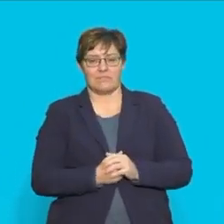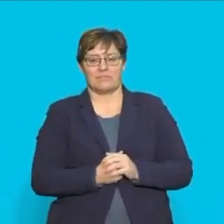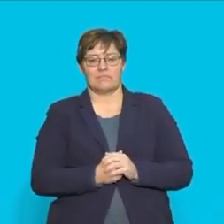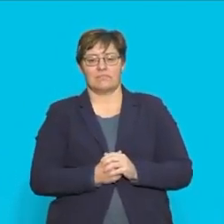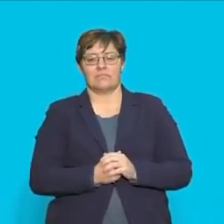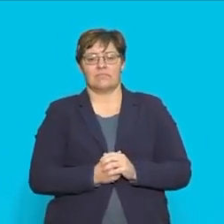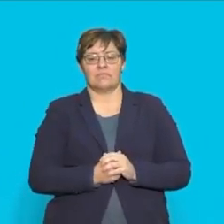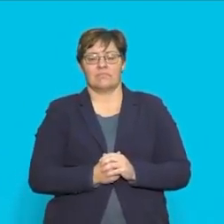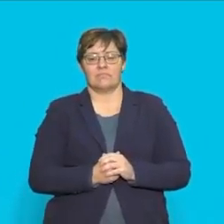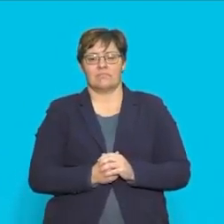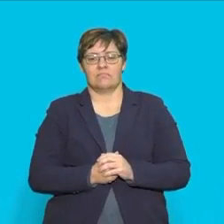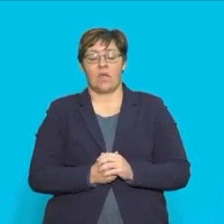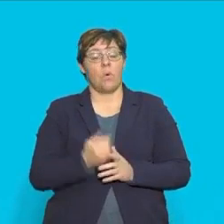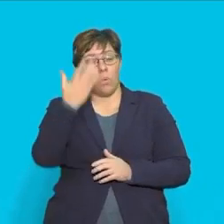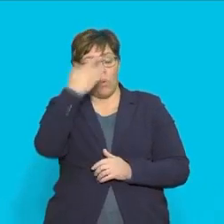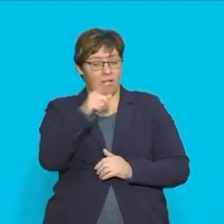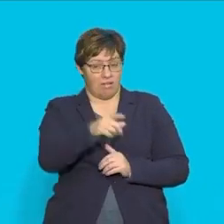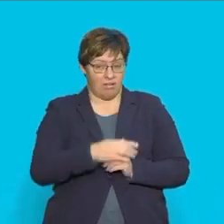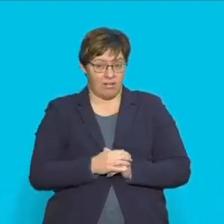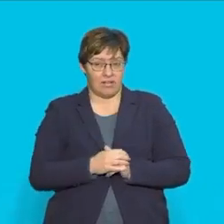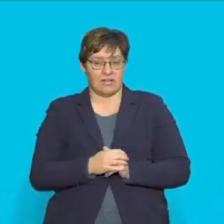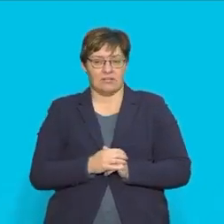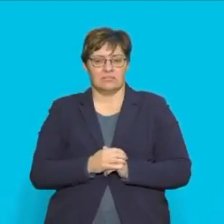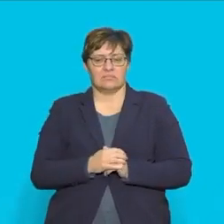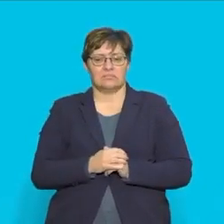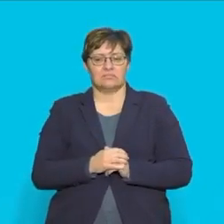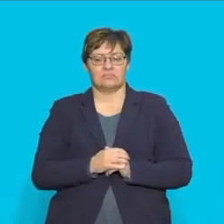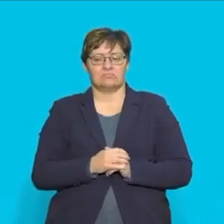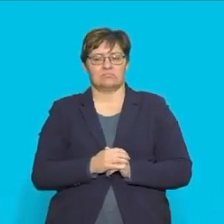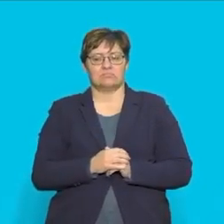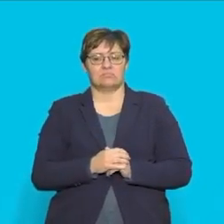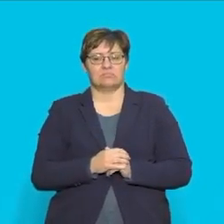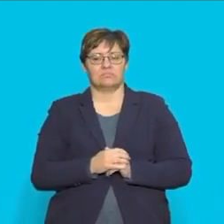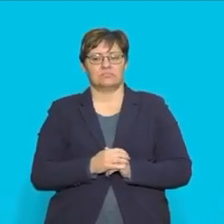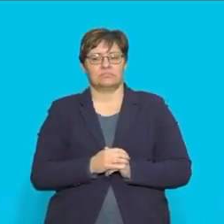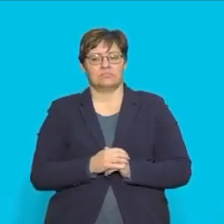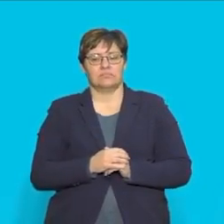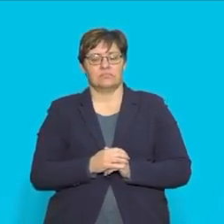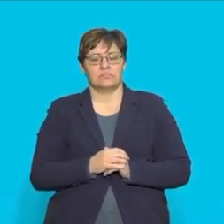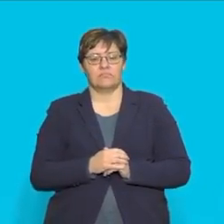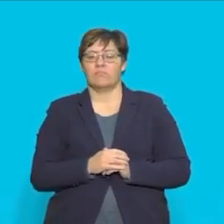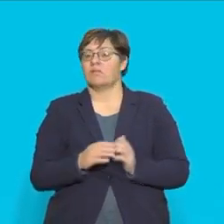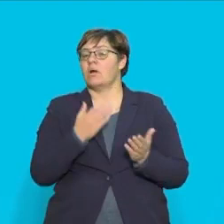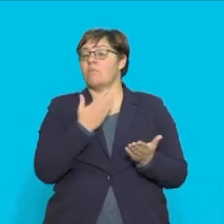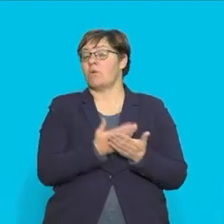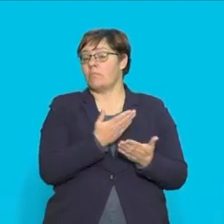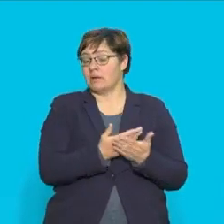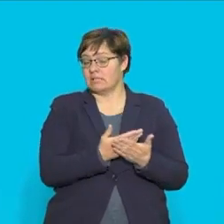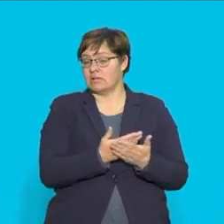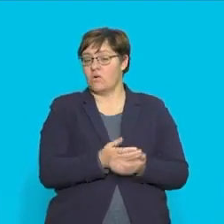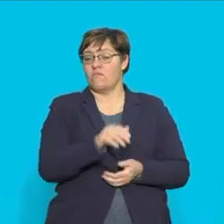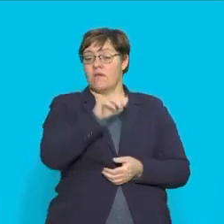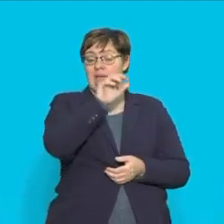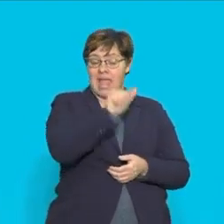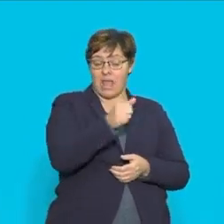Now, we know that we can do this and say now, probability